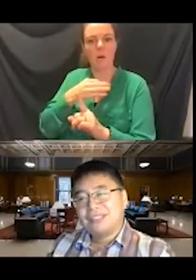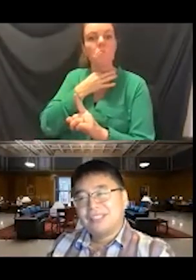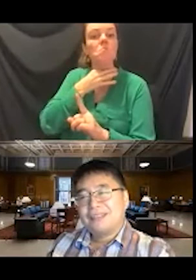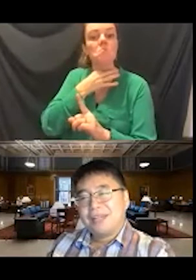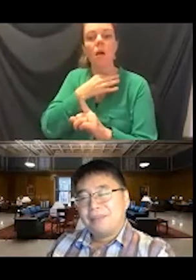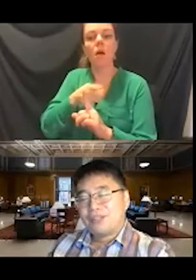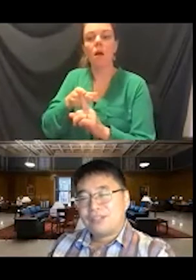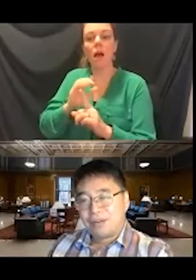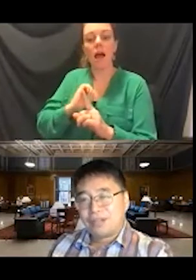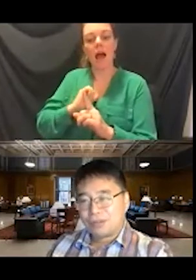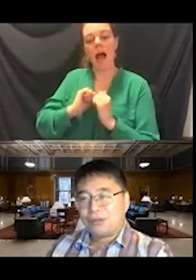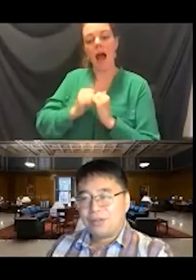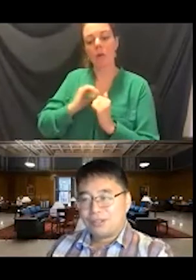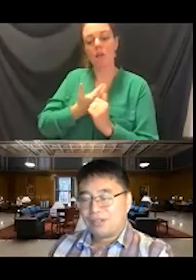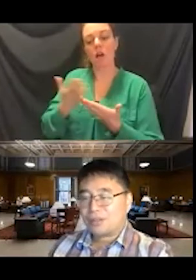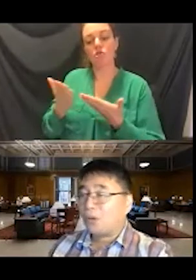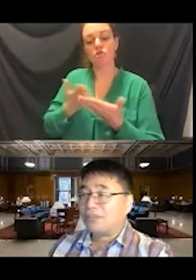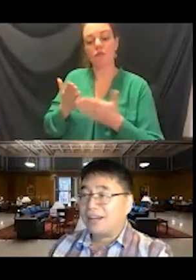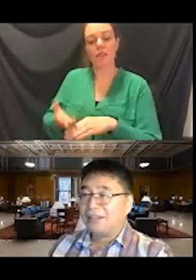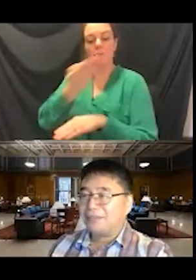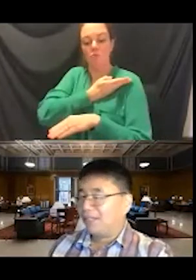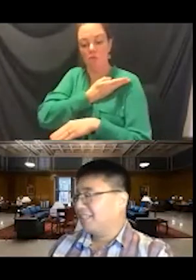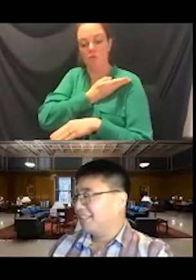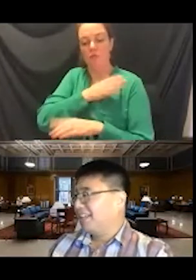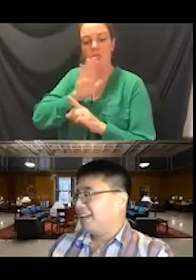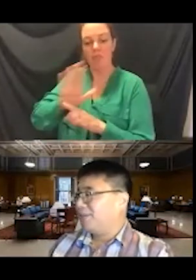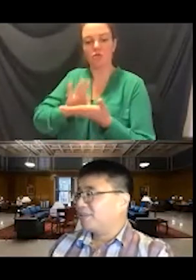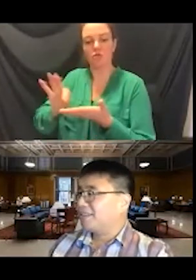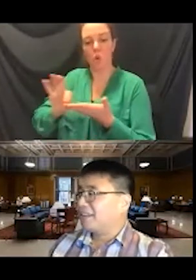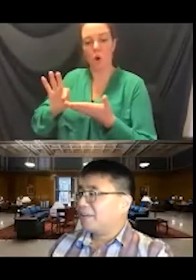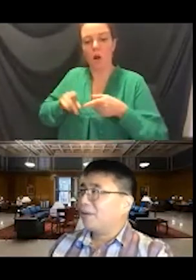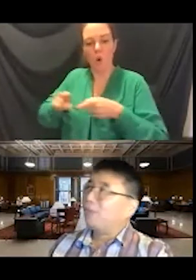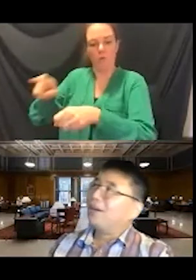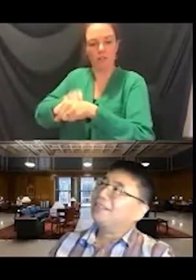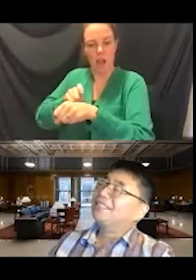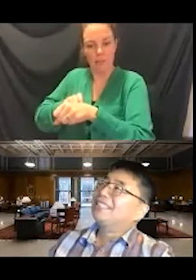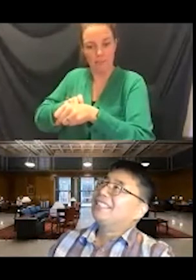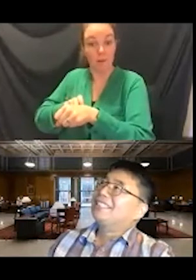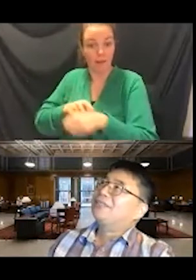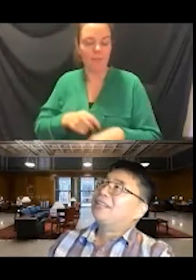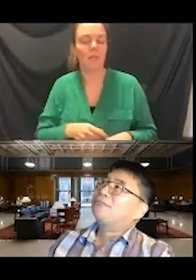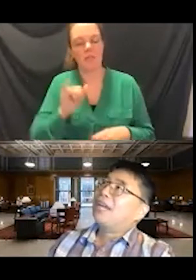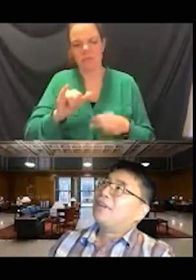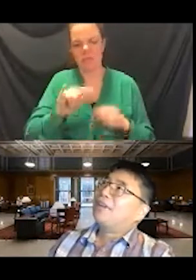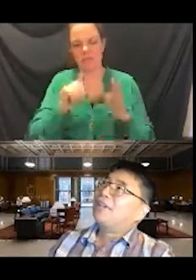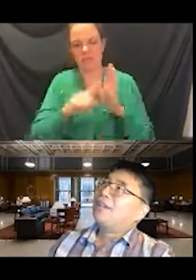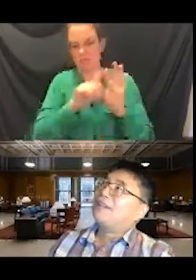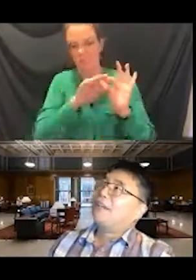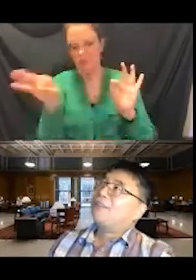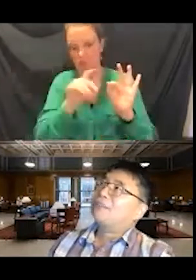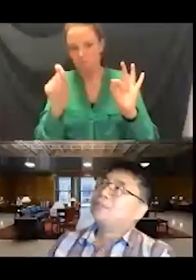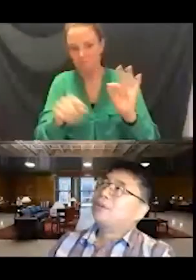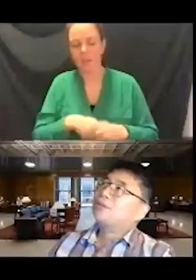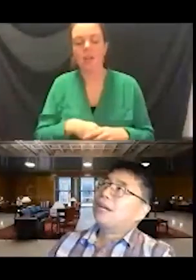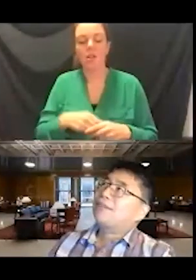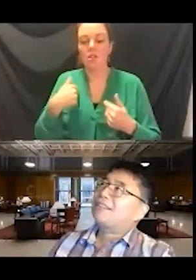improve a patient's depression score, PHQ-9 score over time, right? And you start thinking about, then we have to limit our